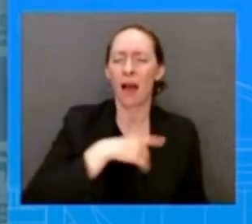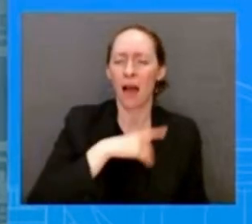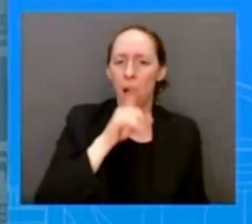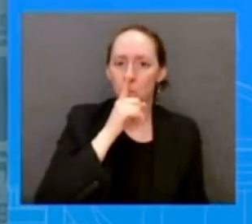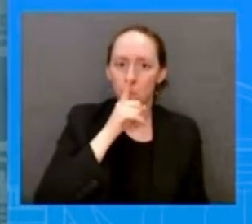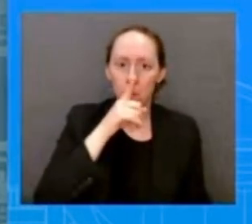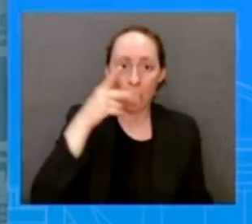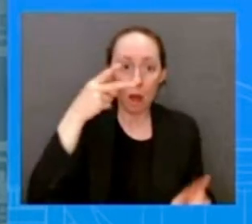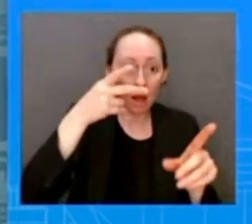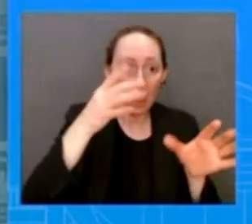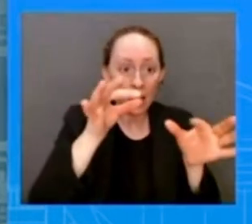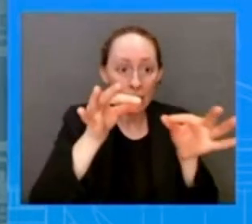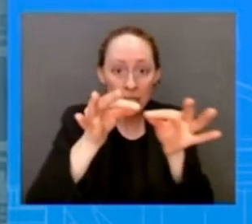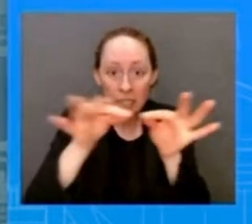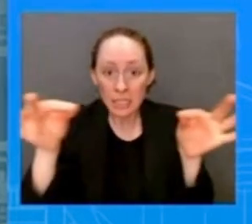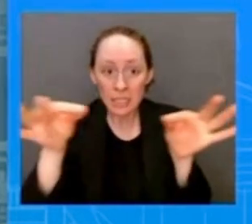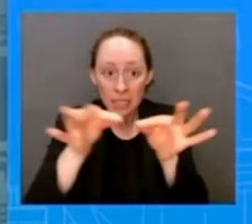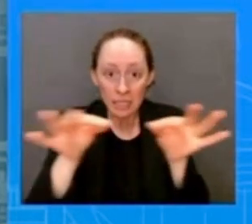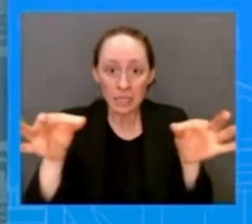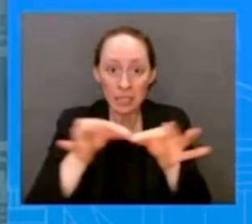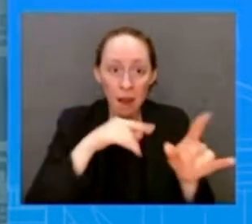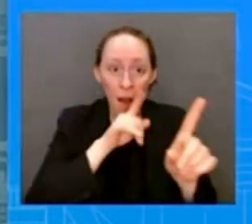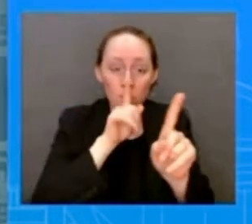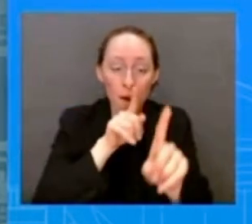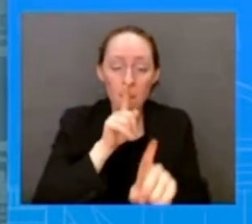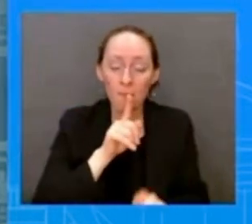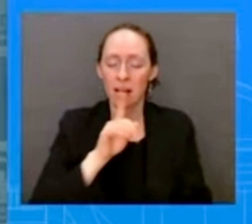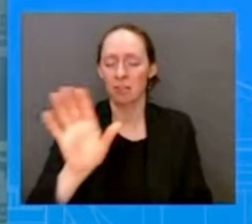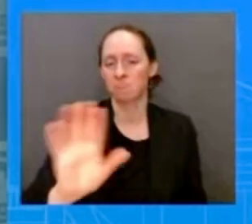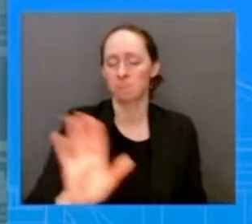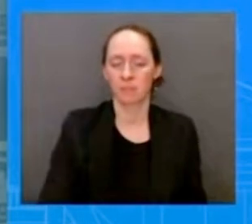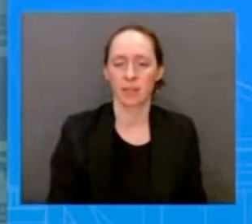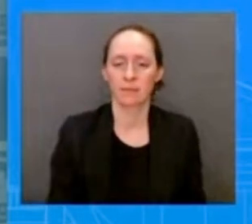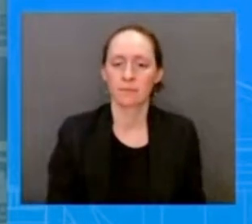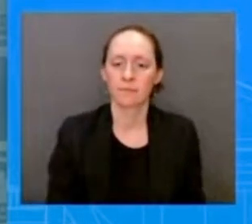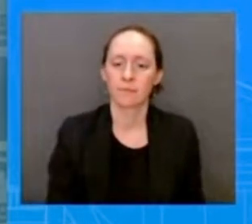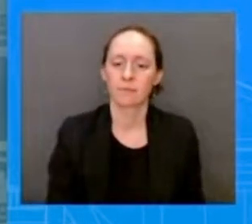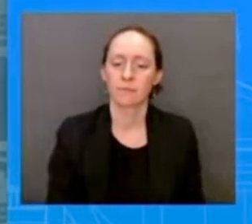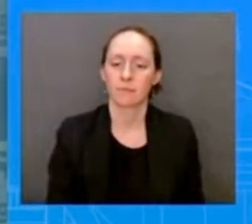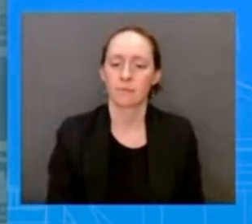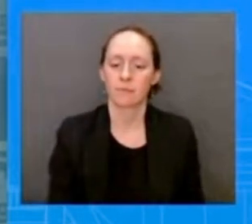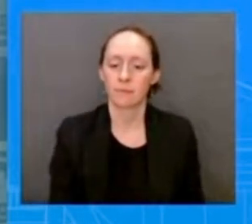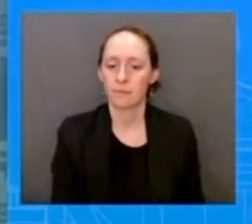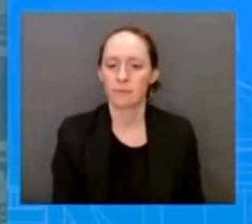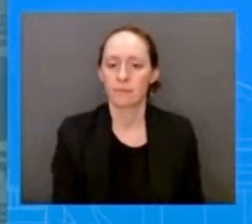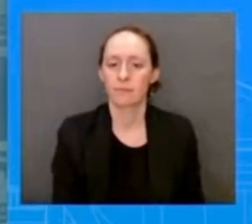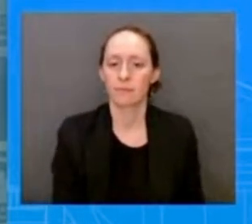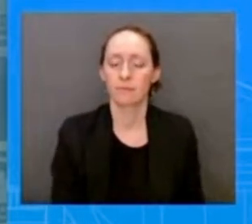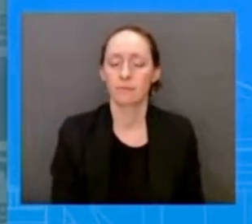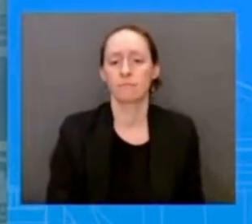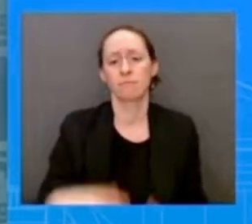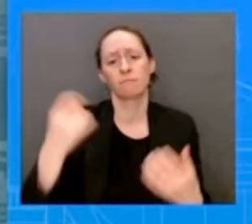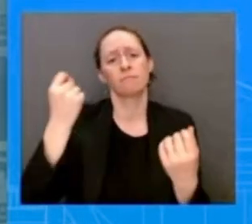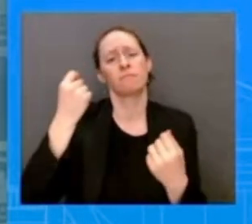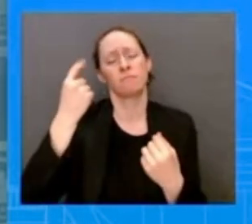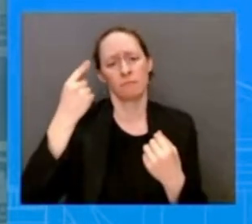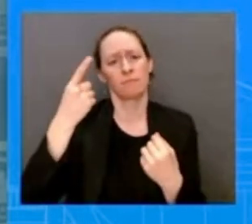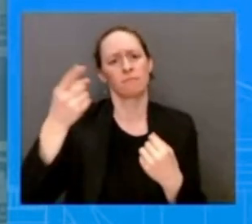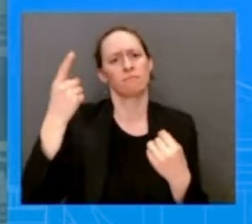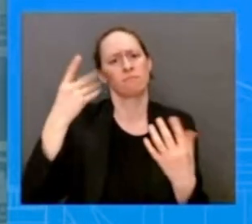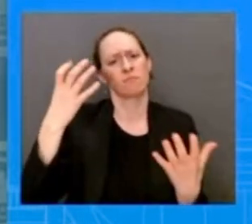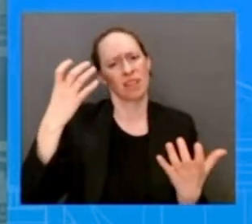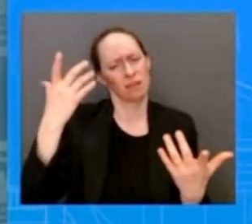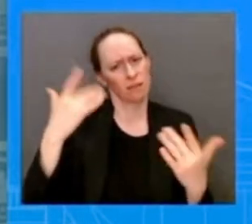that the president wants to make sure that we have communities, that communities across the country feel safe. He feels that this is an incredibly